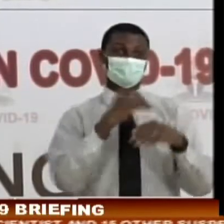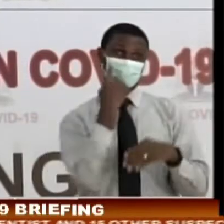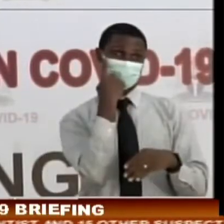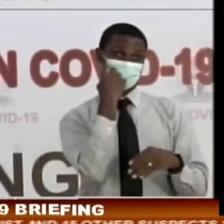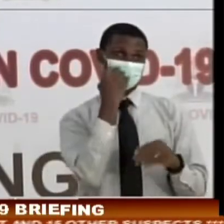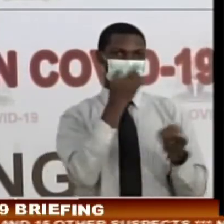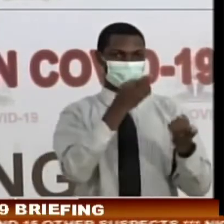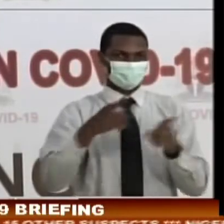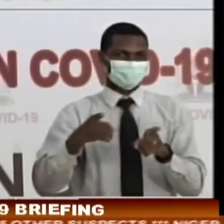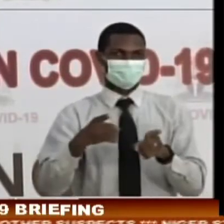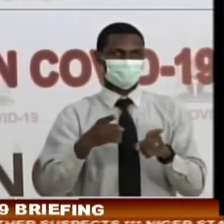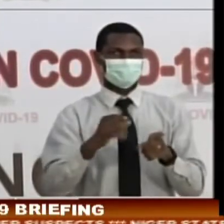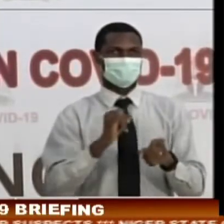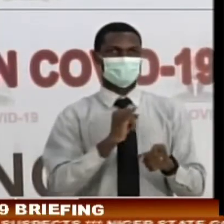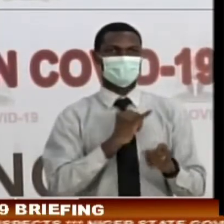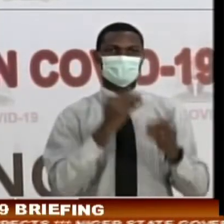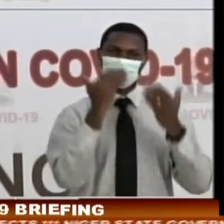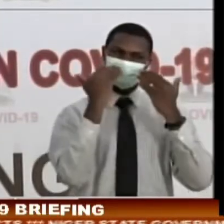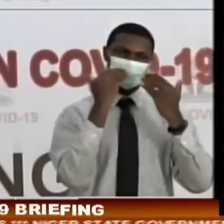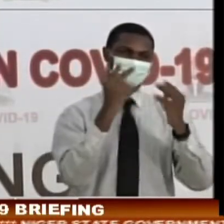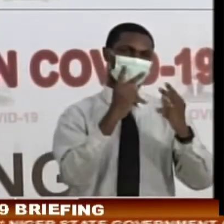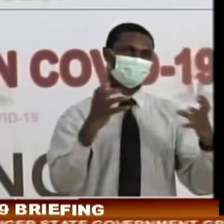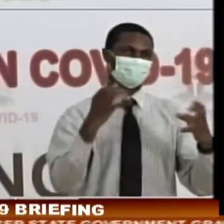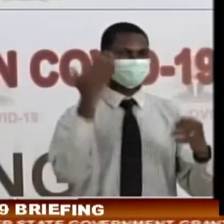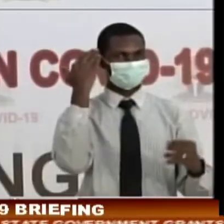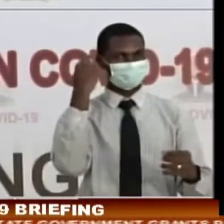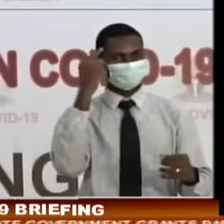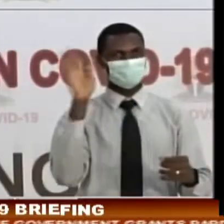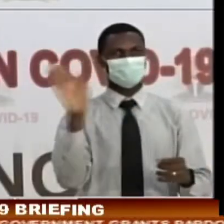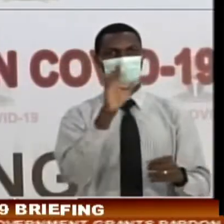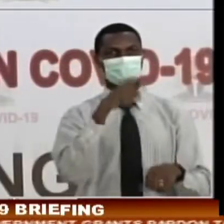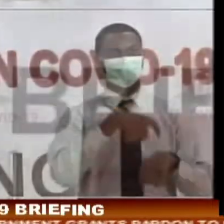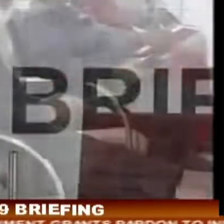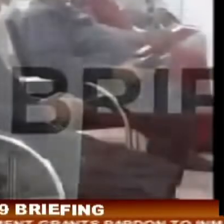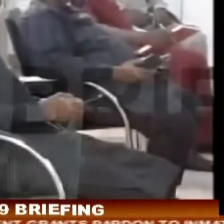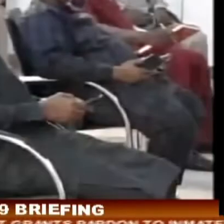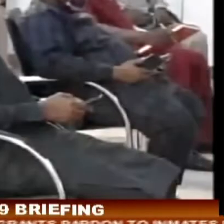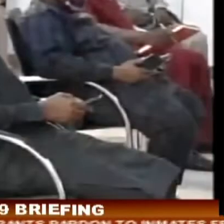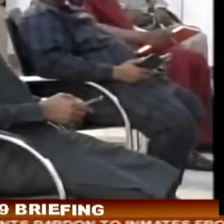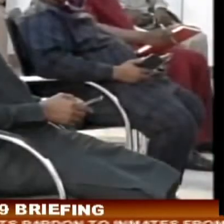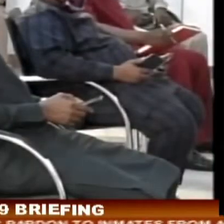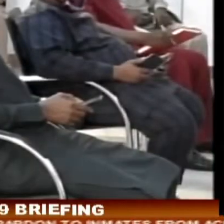developments and I wish to thank you for for your kind attention thank